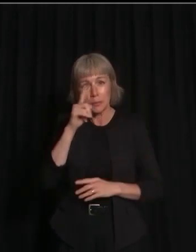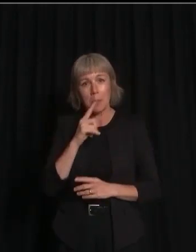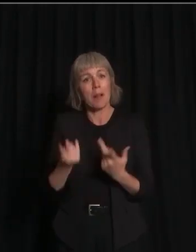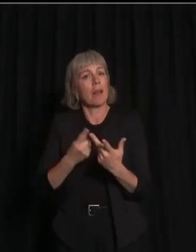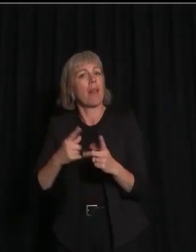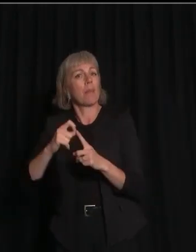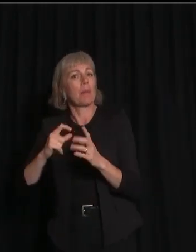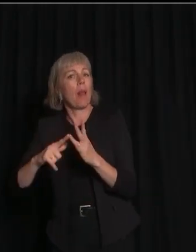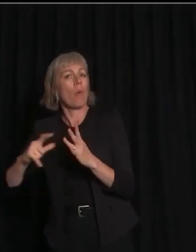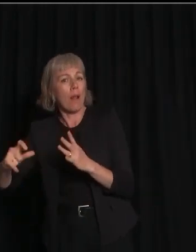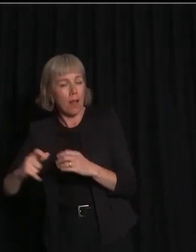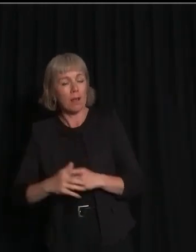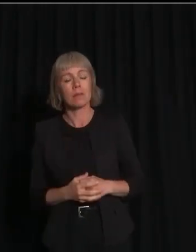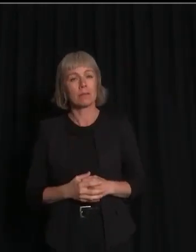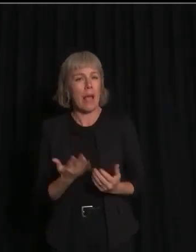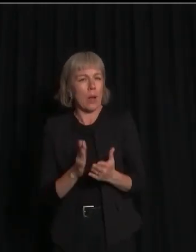Yeah,